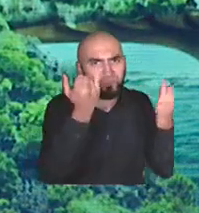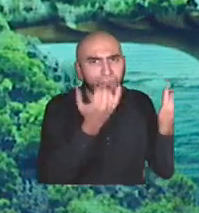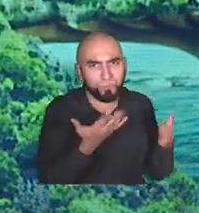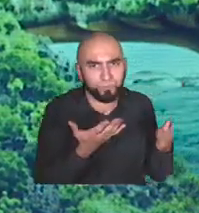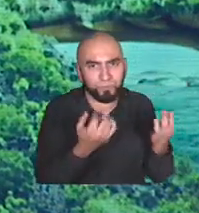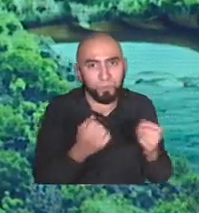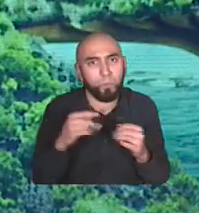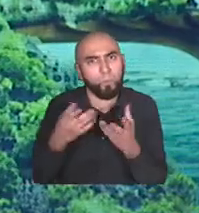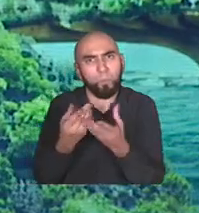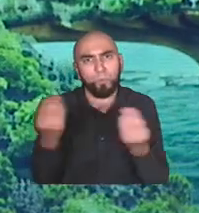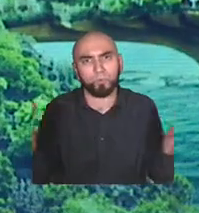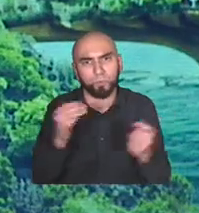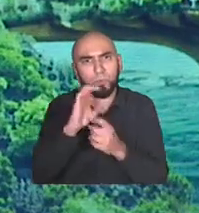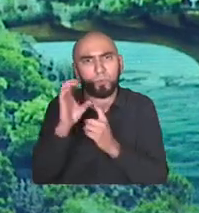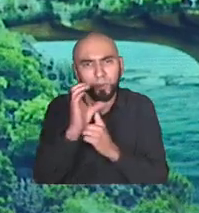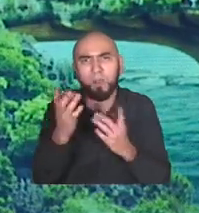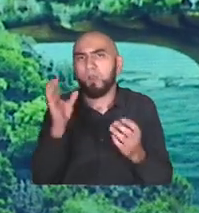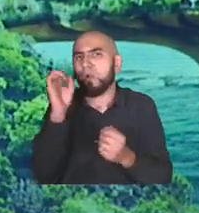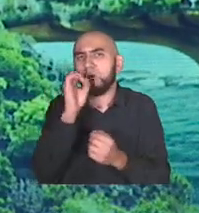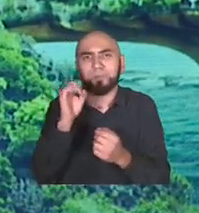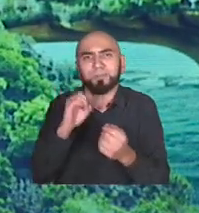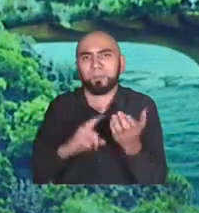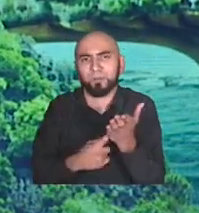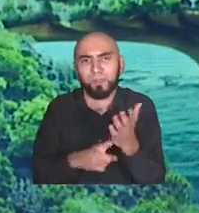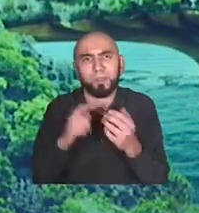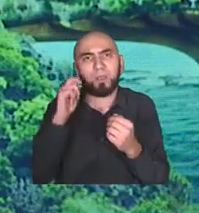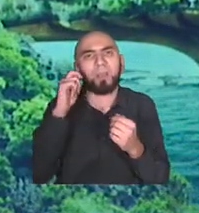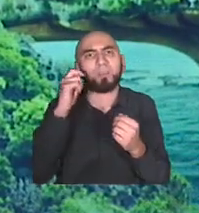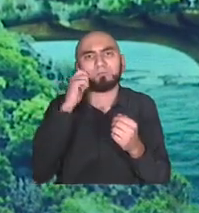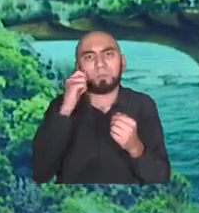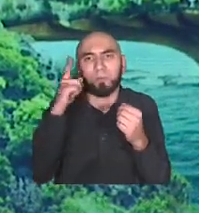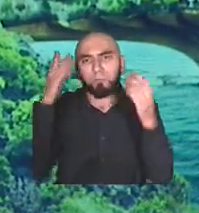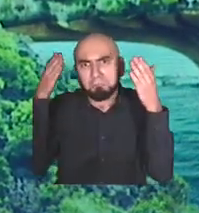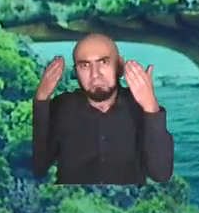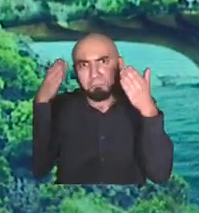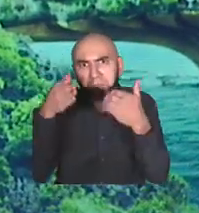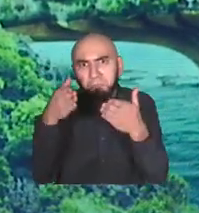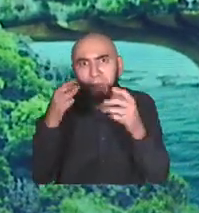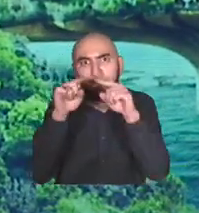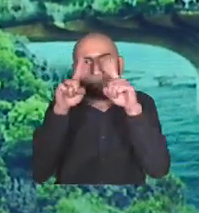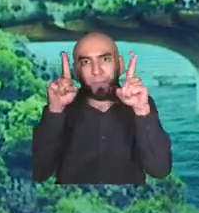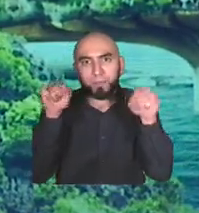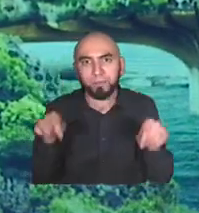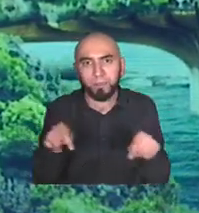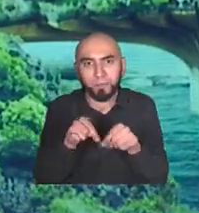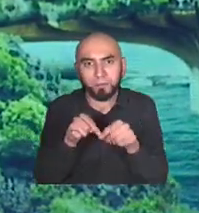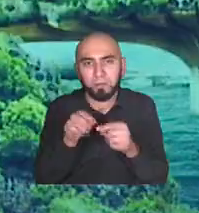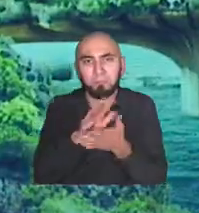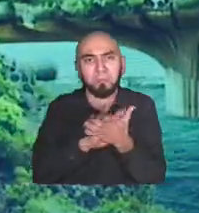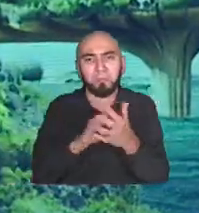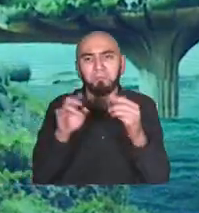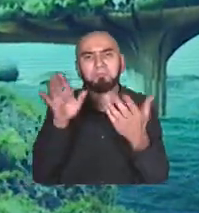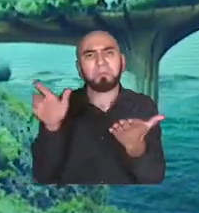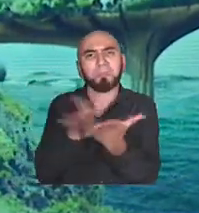in tech is about focusing you in on this small screen, whether it's a pad or a tab or a board, as Mark Weiser called it in the 80s.